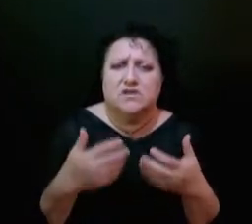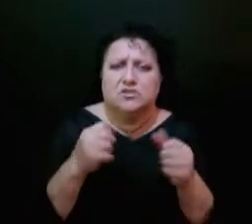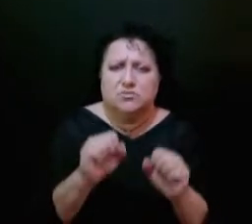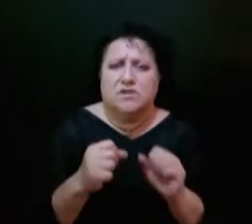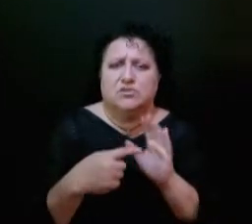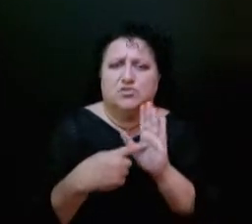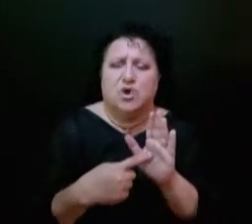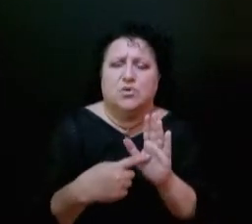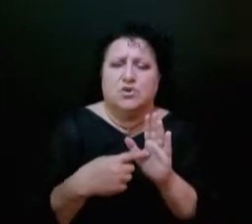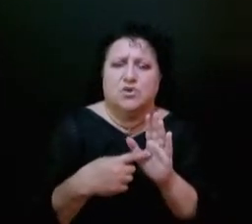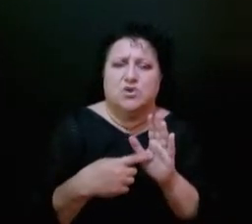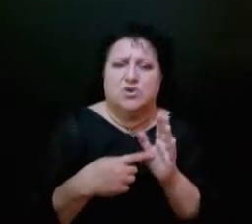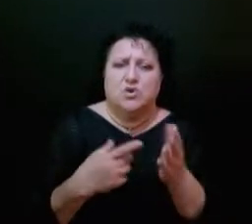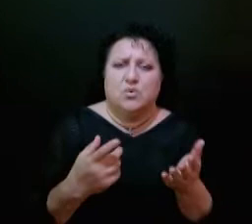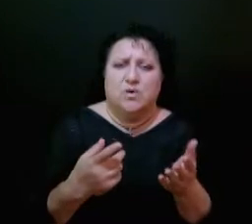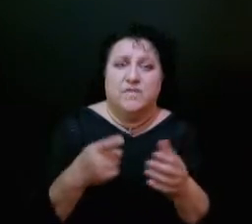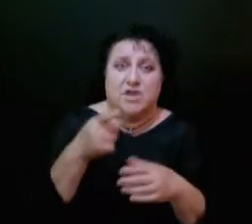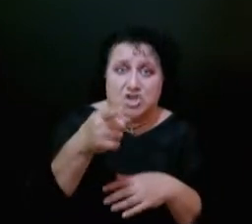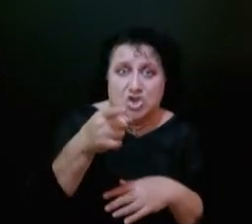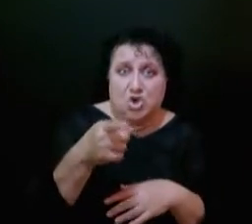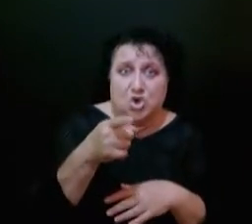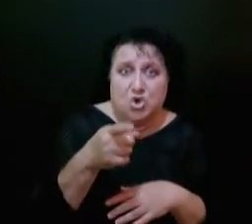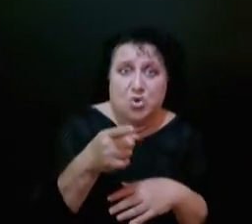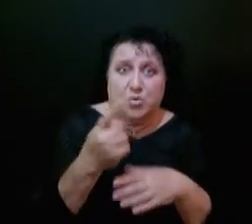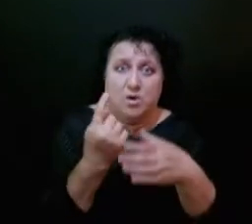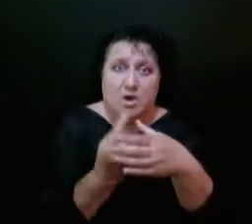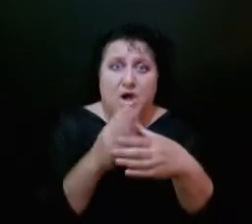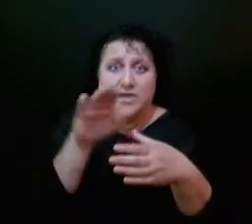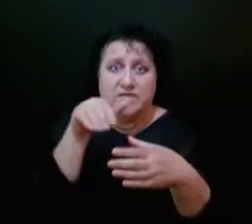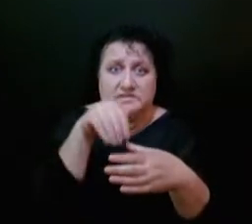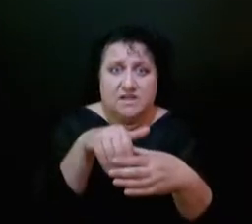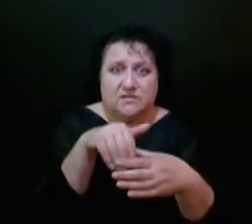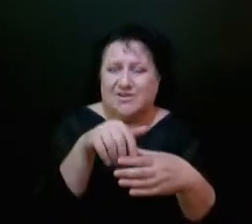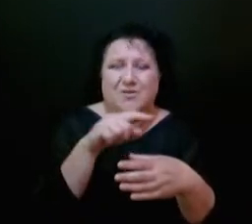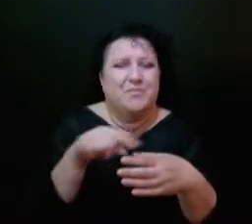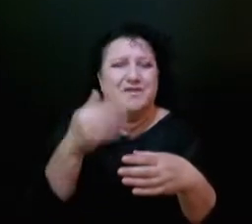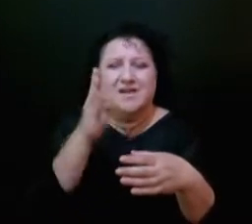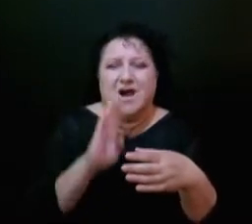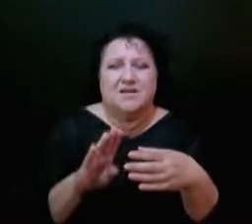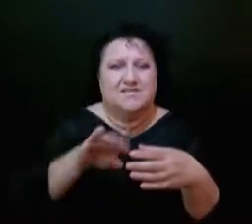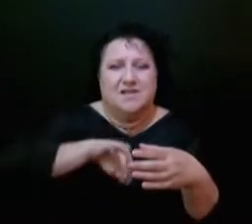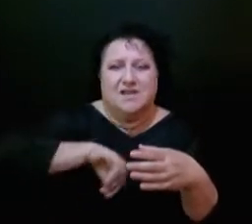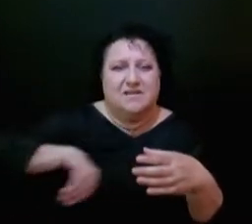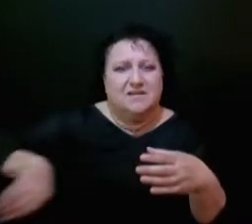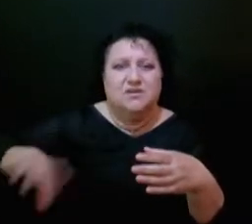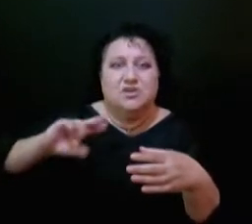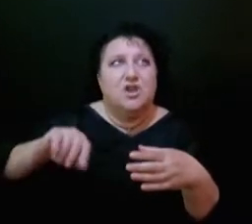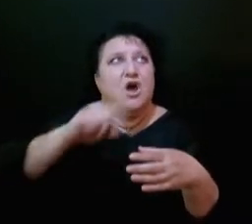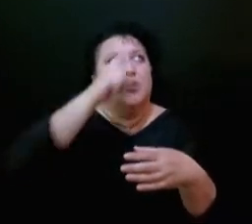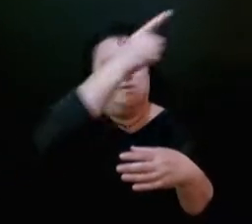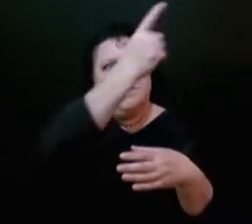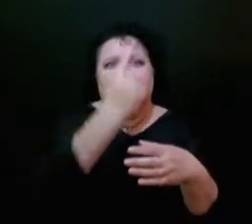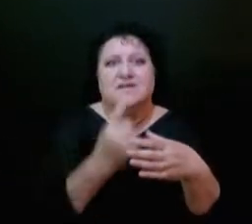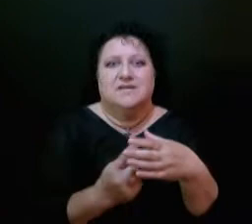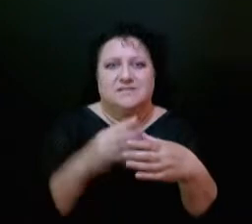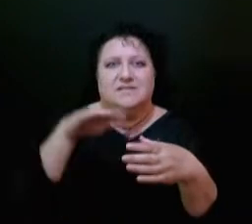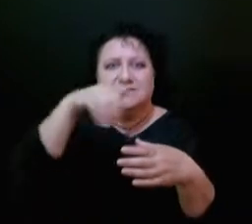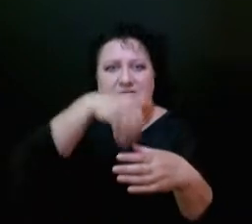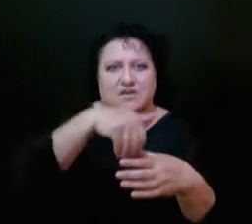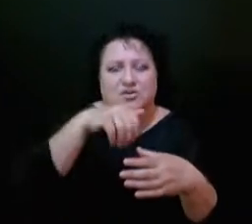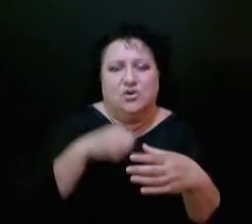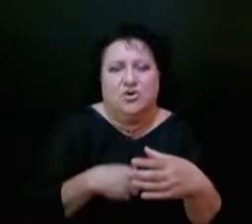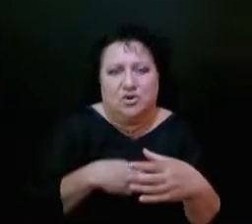center. And if you will follow me, if you will reach out to me, if you will respond to me, I want to do a work in your life. We have a reason